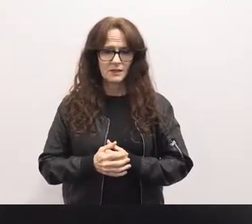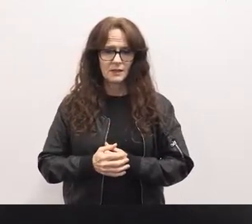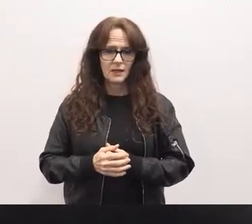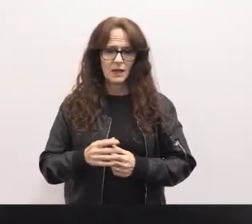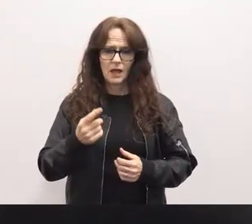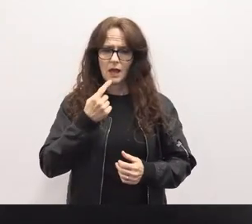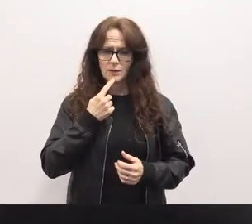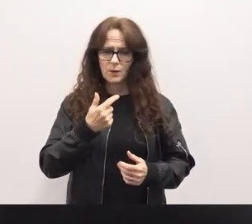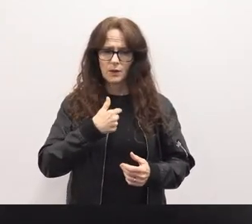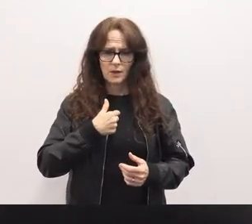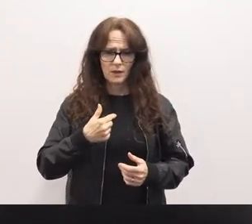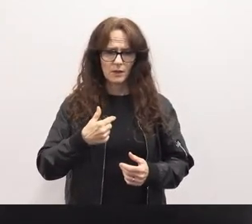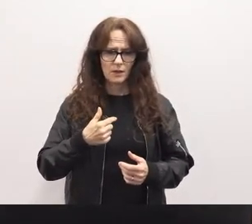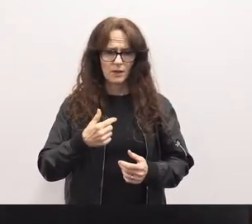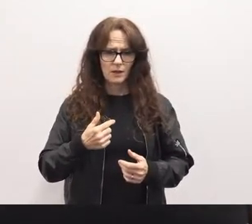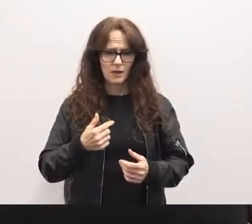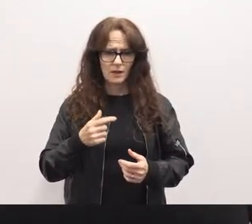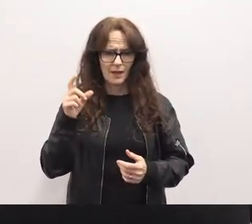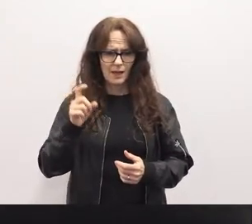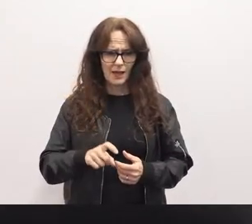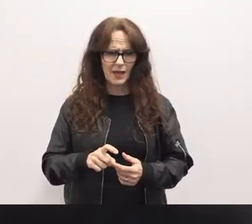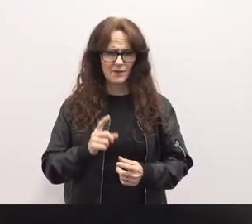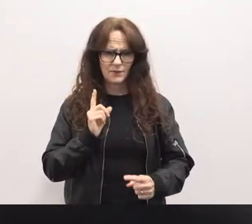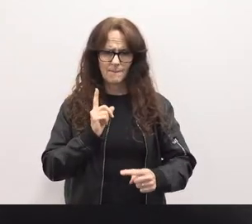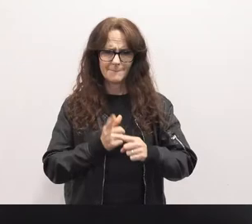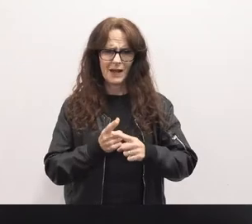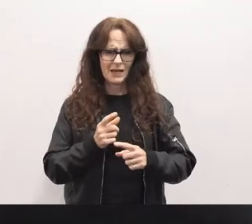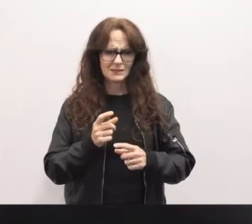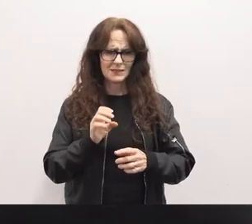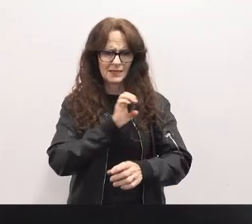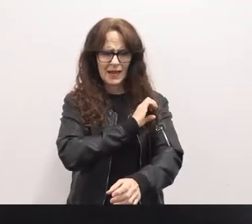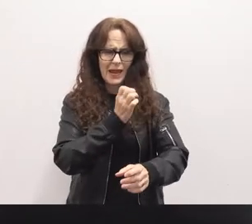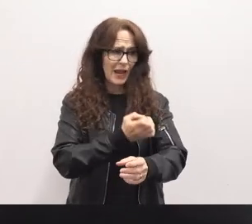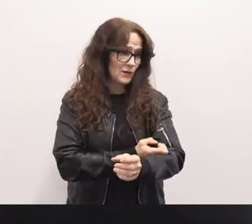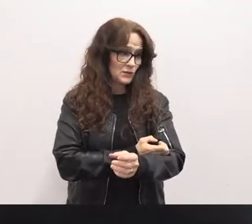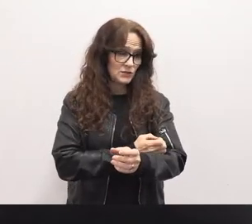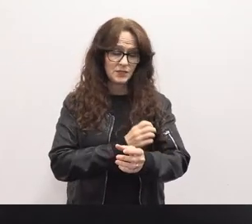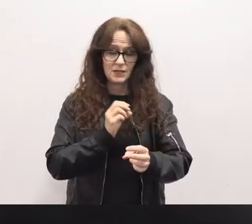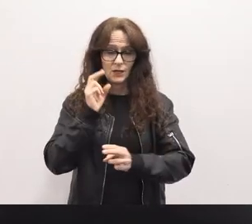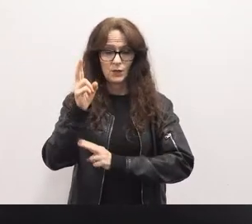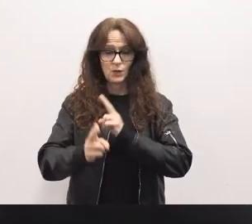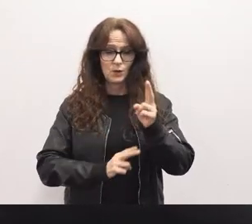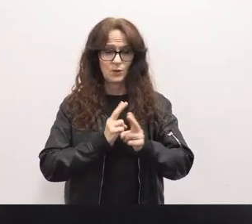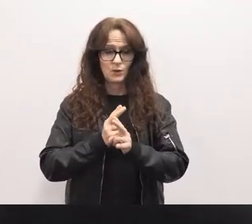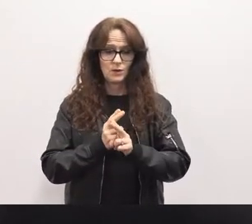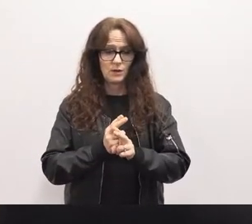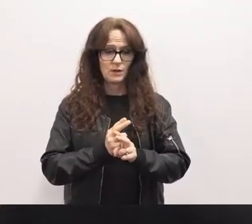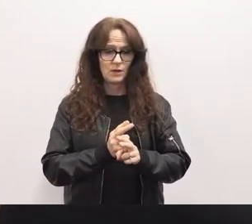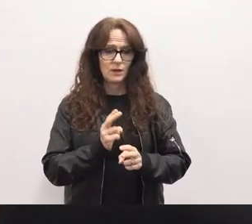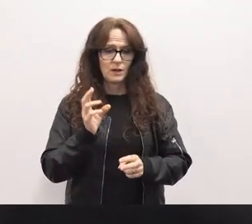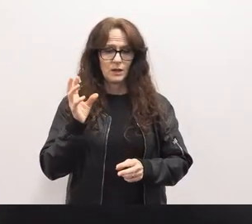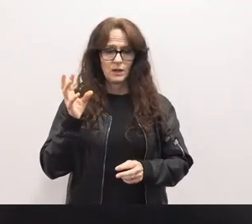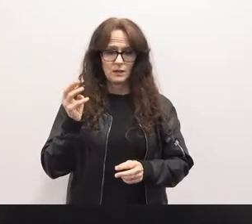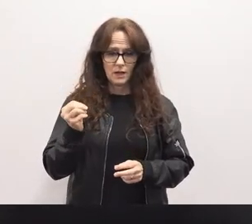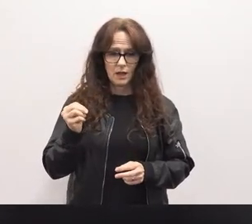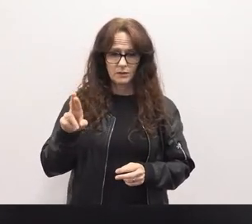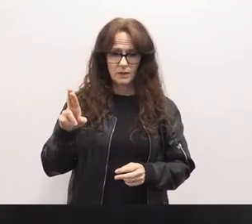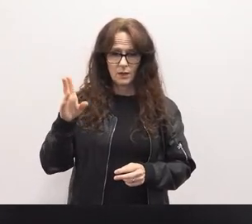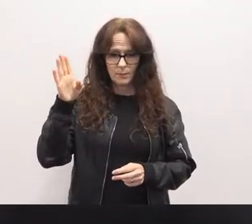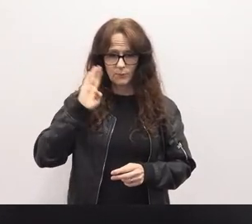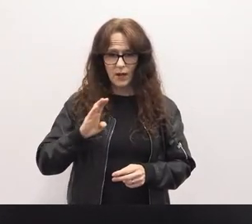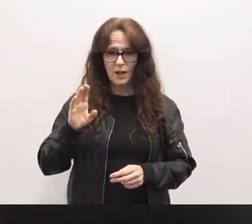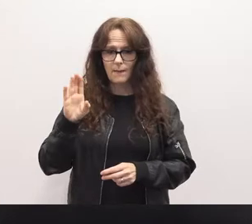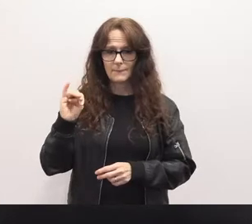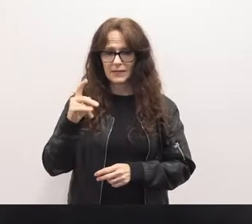I told myself when my hope got bruised, I just have to put positive energy into the universe. Just like I followed Dr. Brown, Dr. Benice, Superintendent Dr.